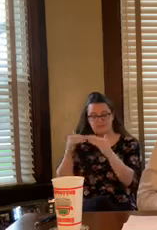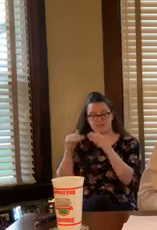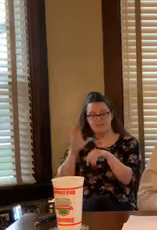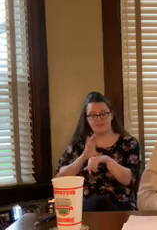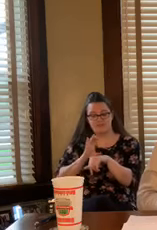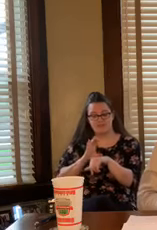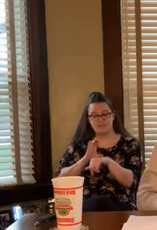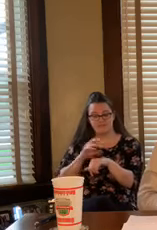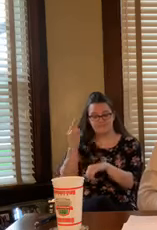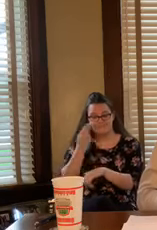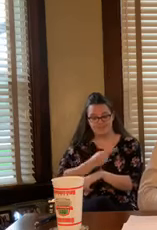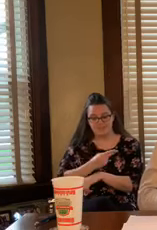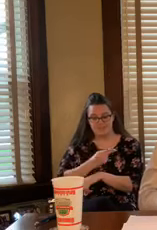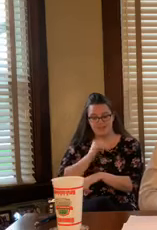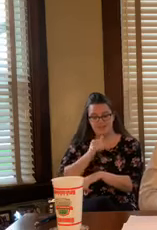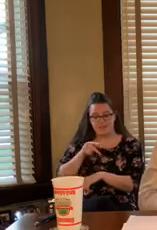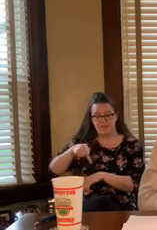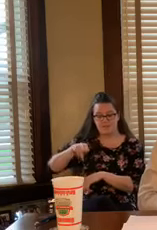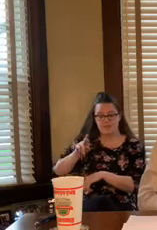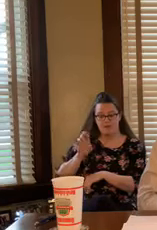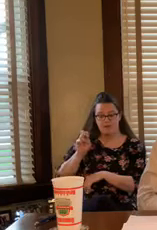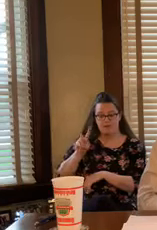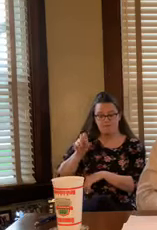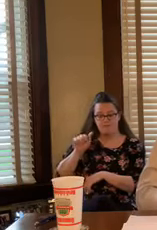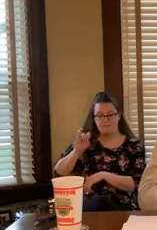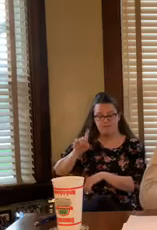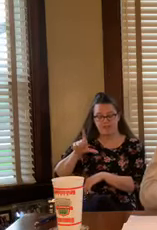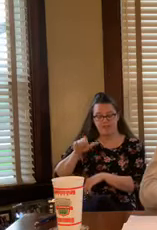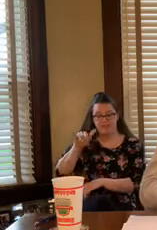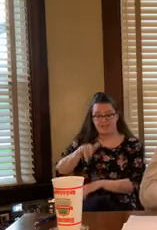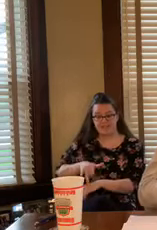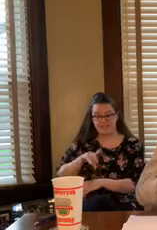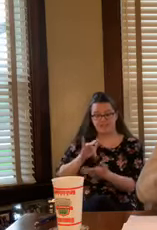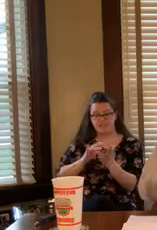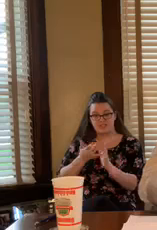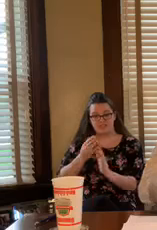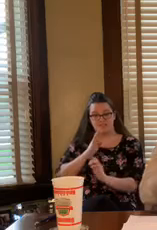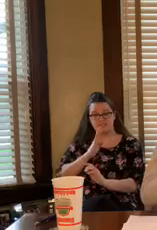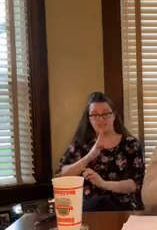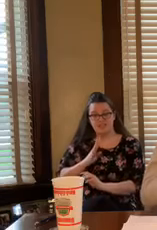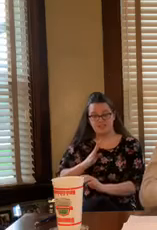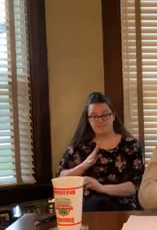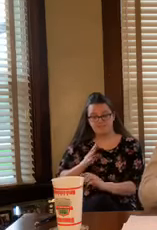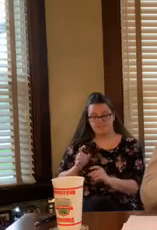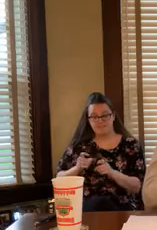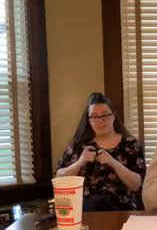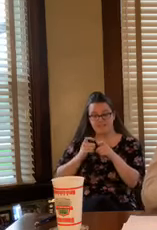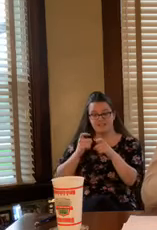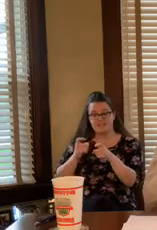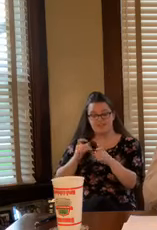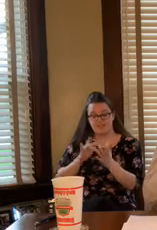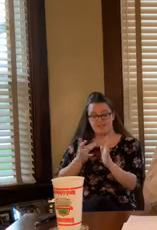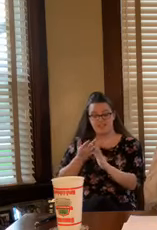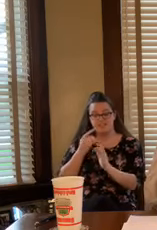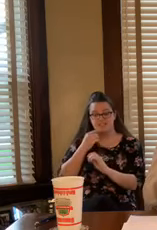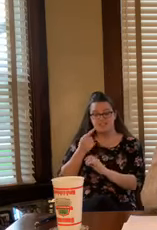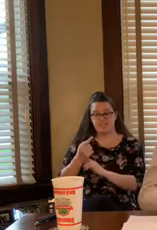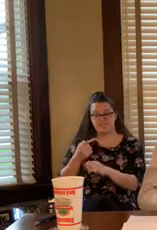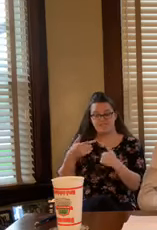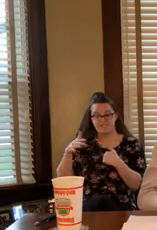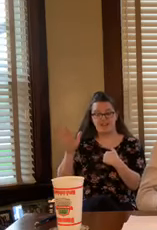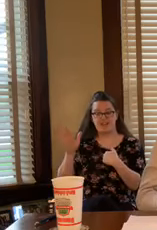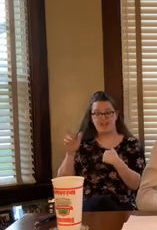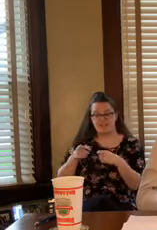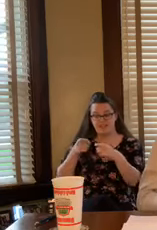gates of hell shall not prevail against it." This is Jesus talking. "And I will give unto thee," speaking to Peter, Jesus says, "I will give unto